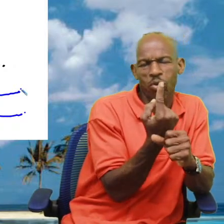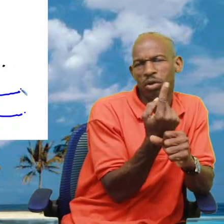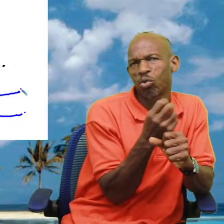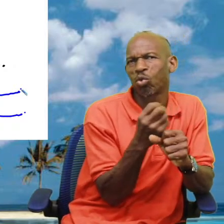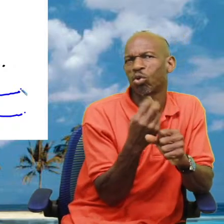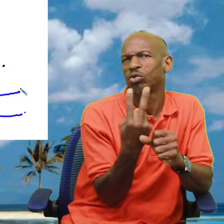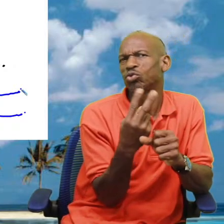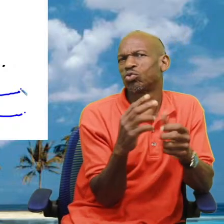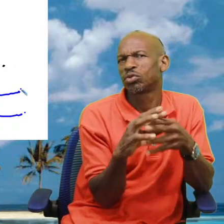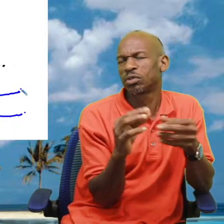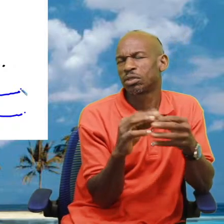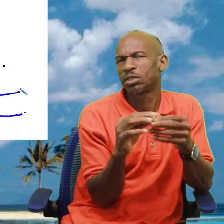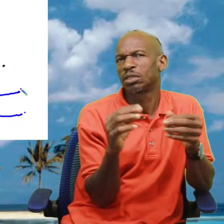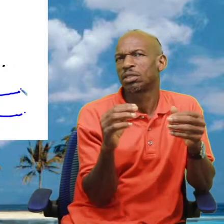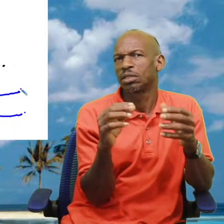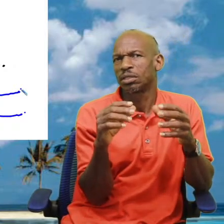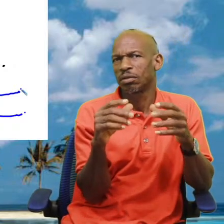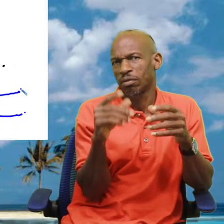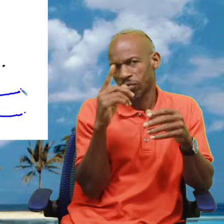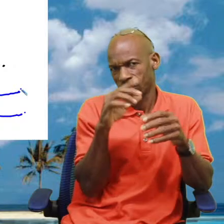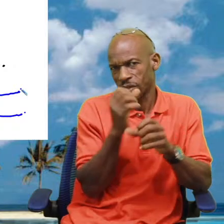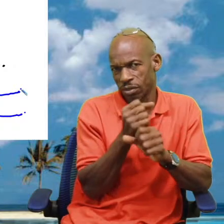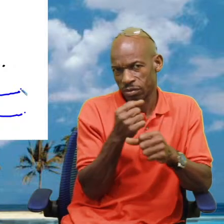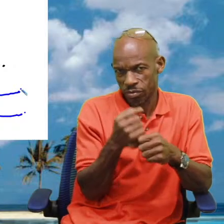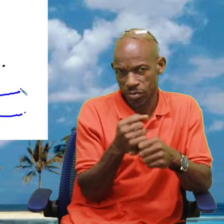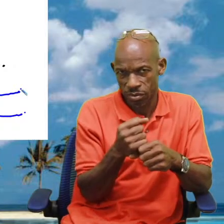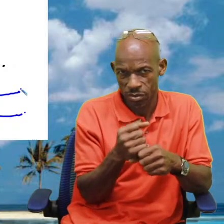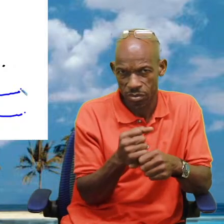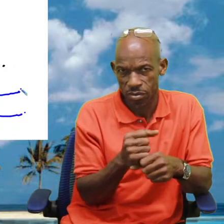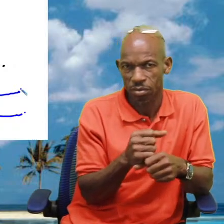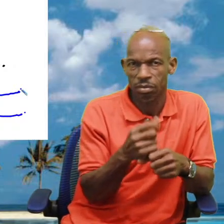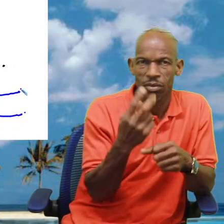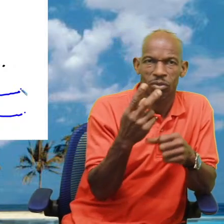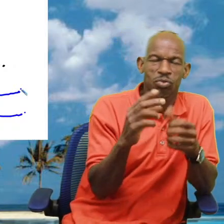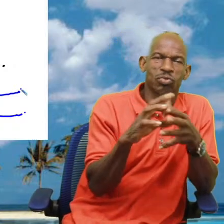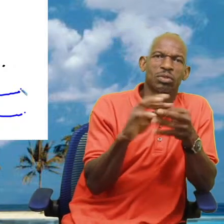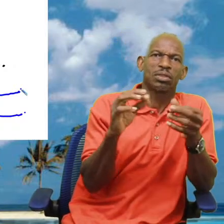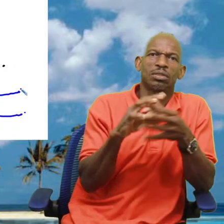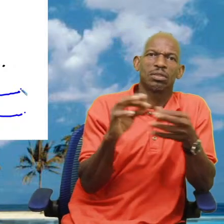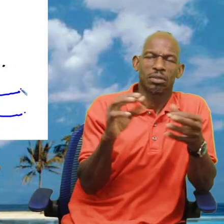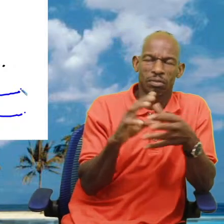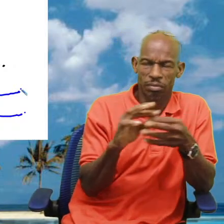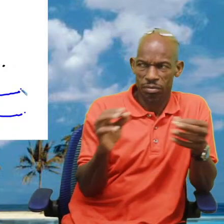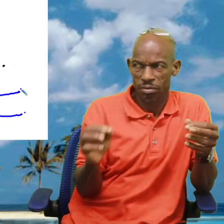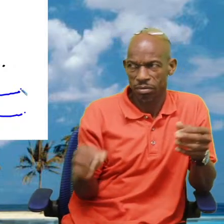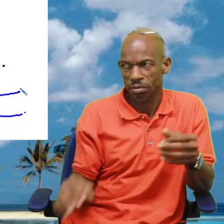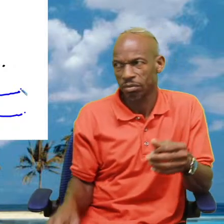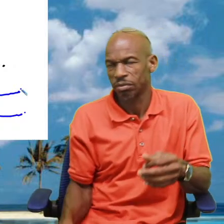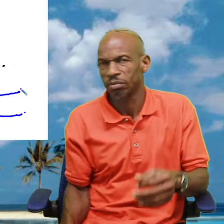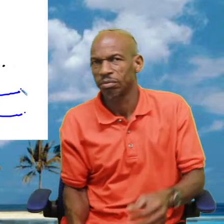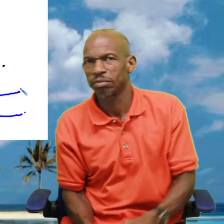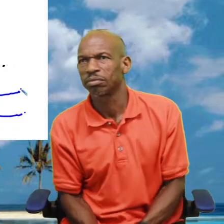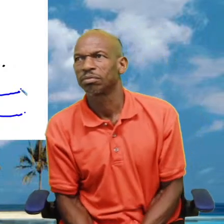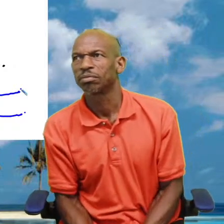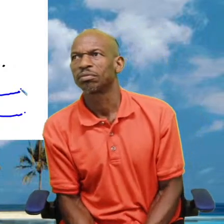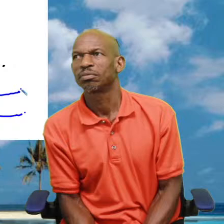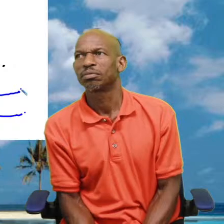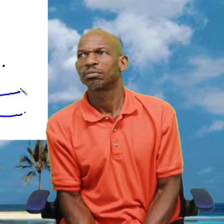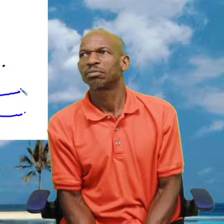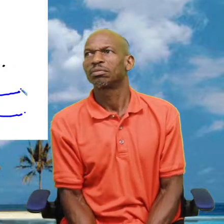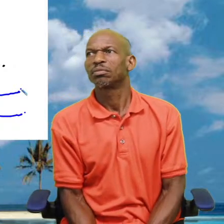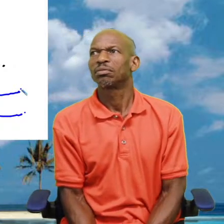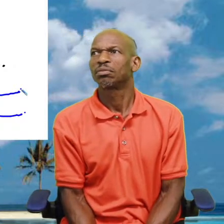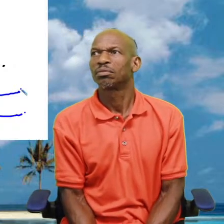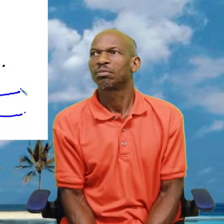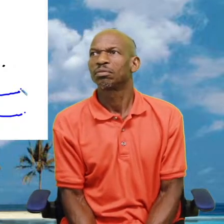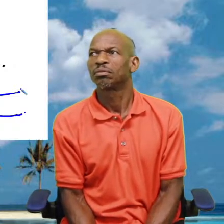my sentences to make maybe 2 sentences. So I'm going to show you that there